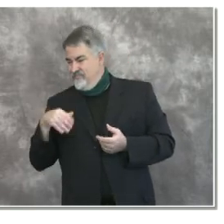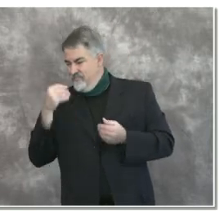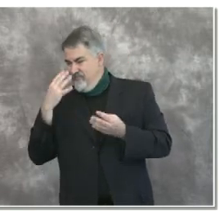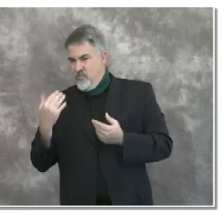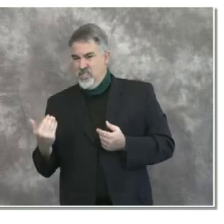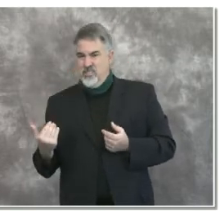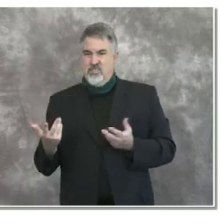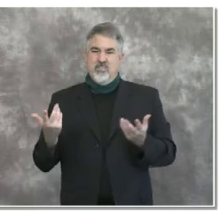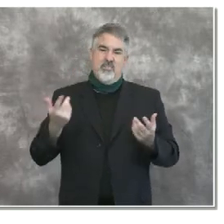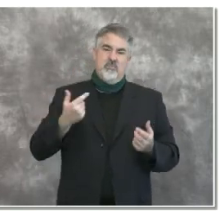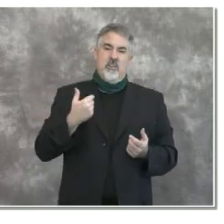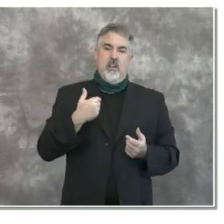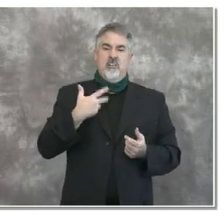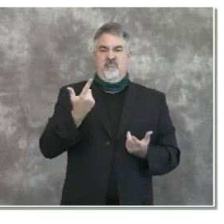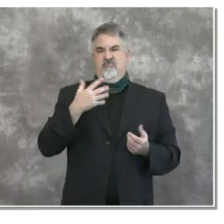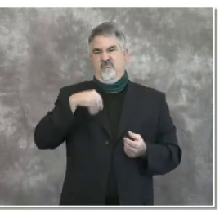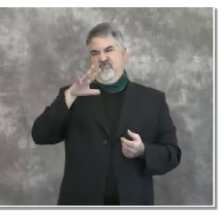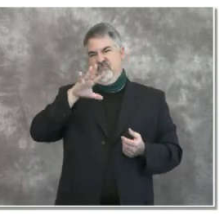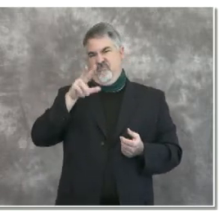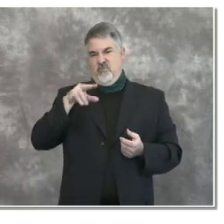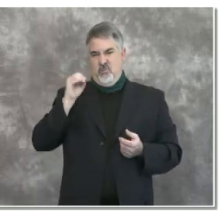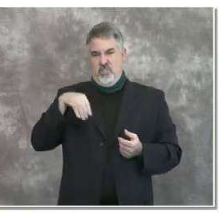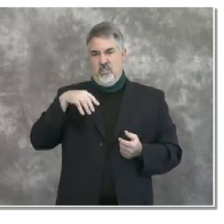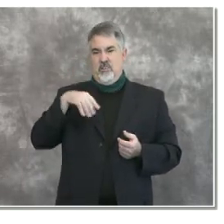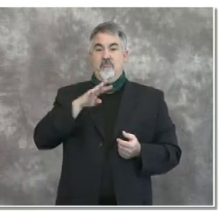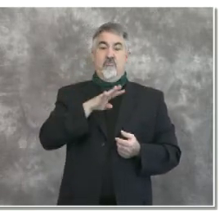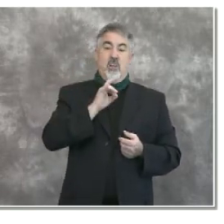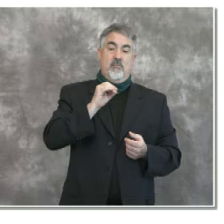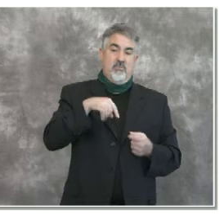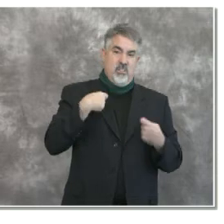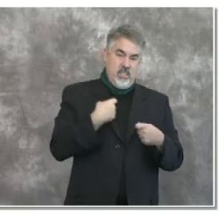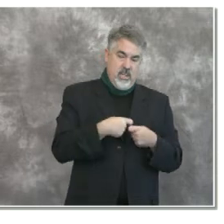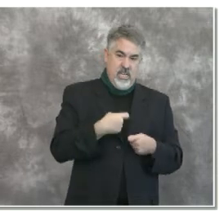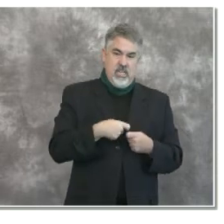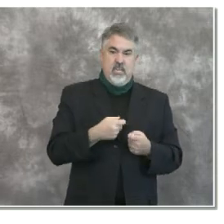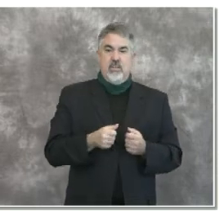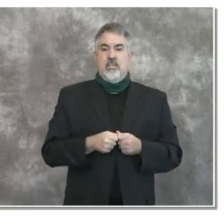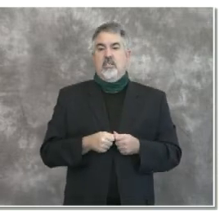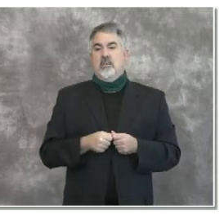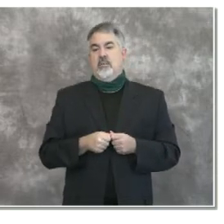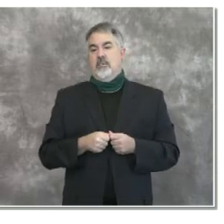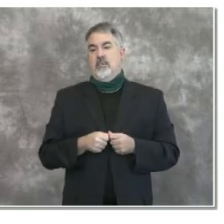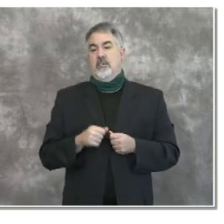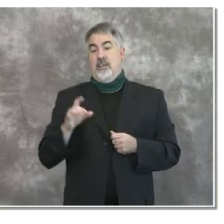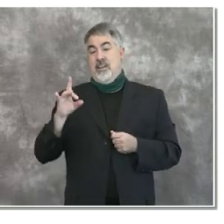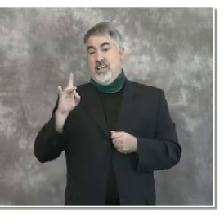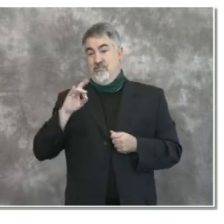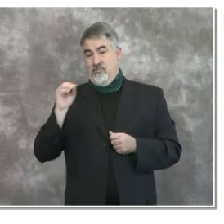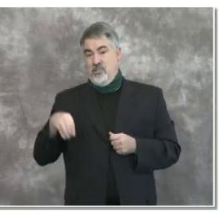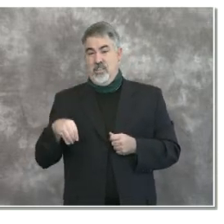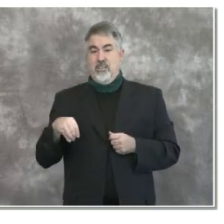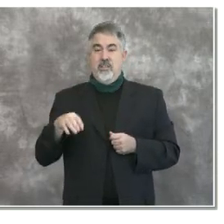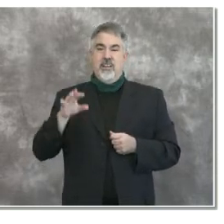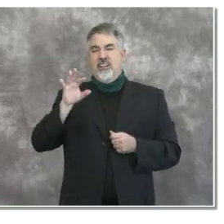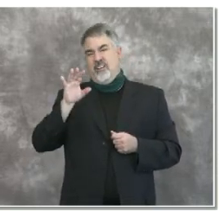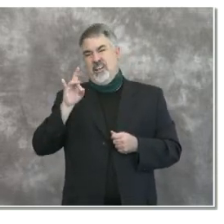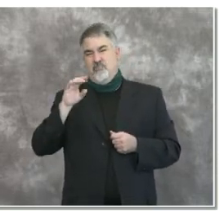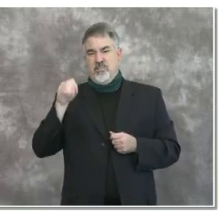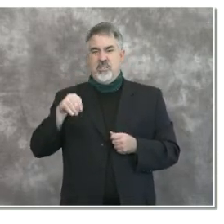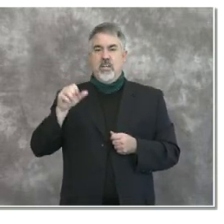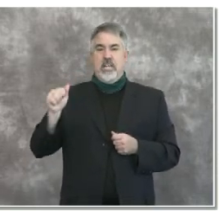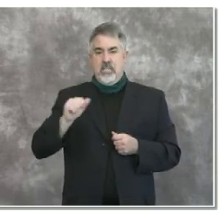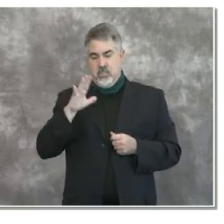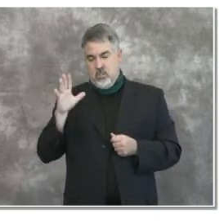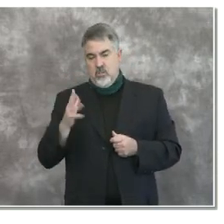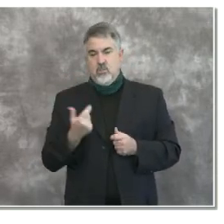white, 38 or 34% Latino or Hispanic, 9 or 8% Asian, 3 or 3% Black